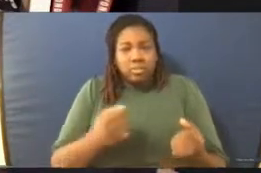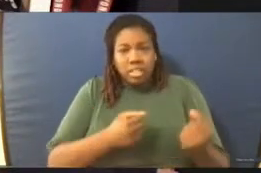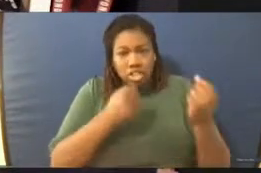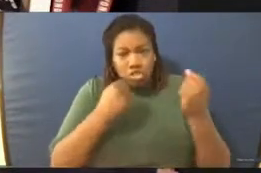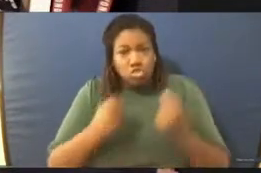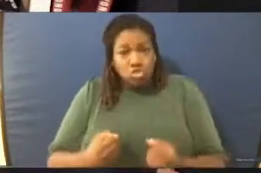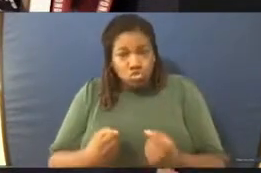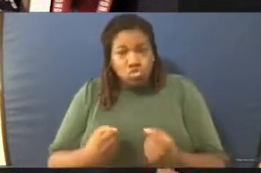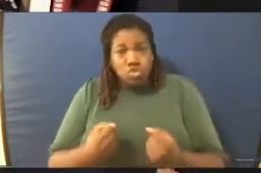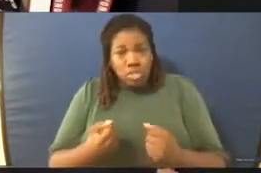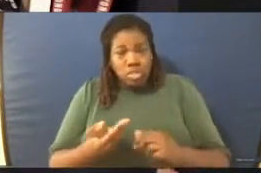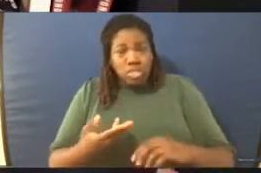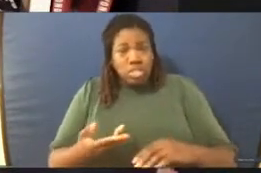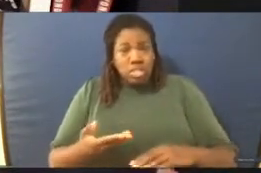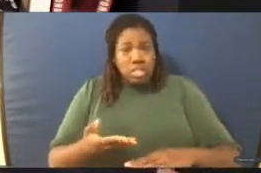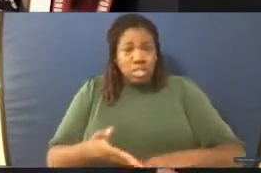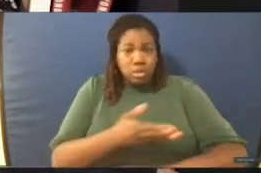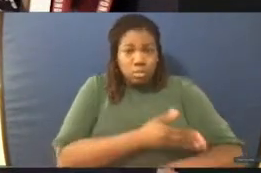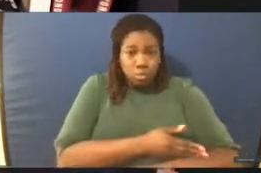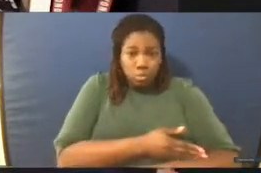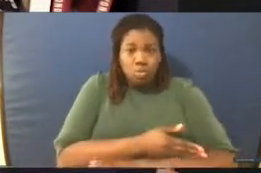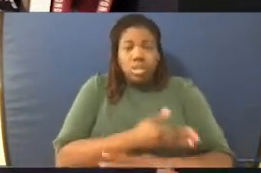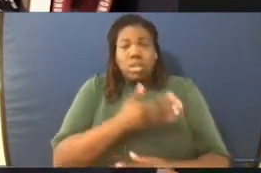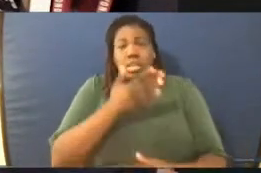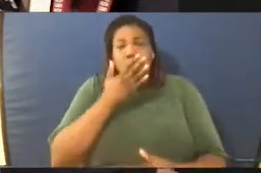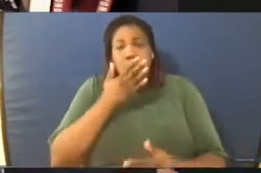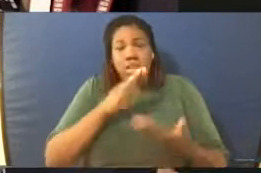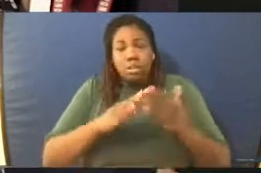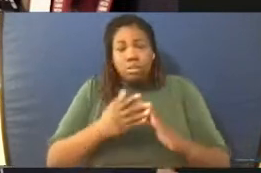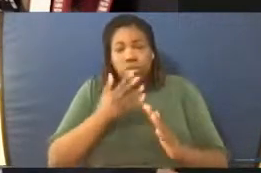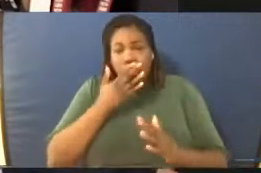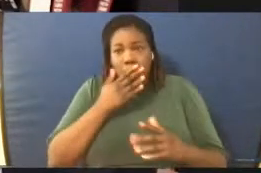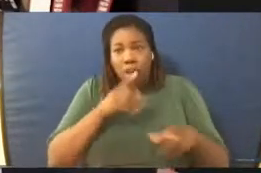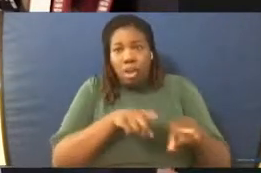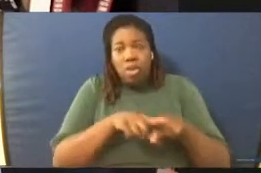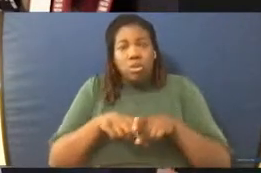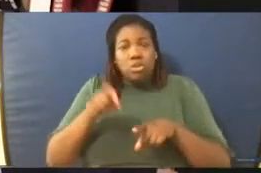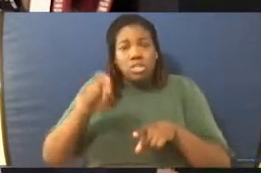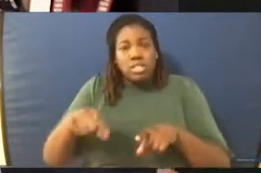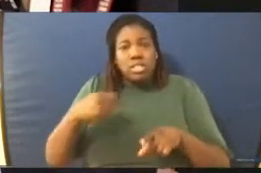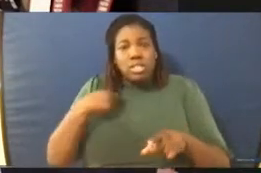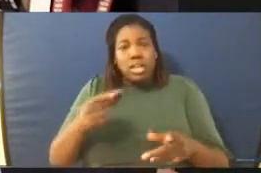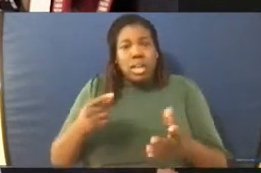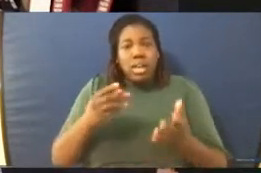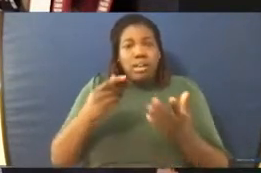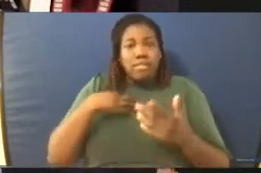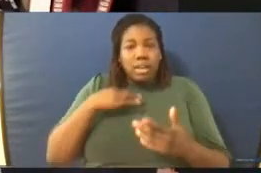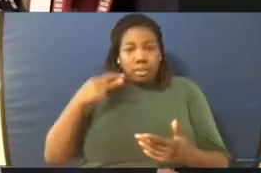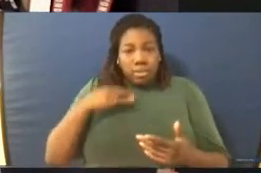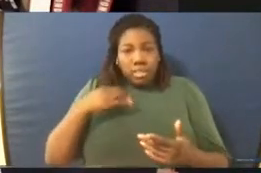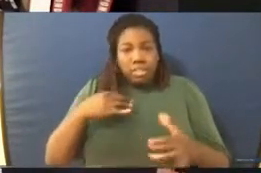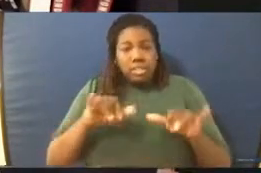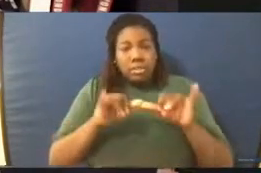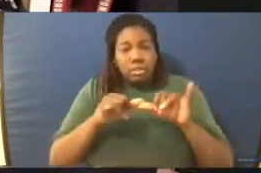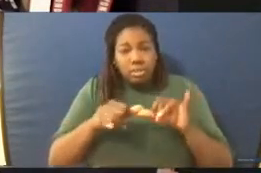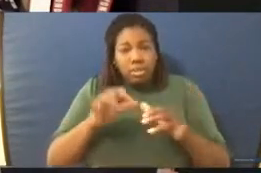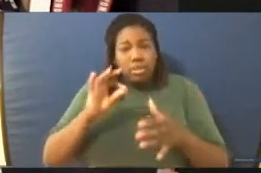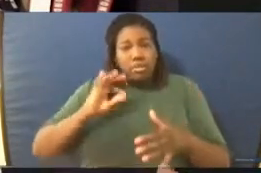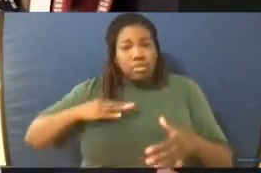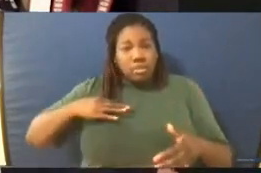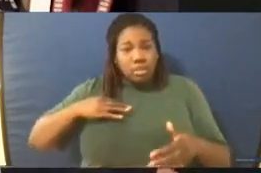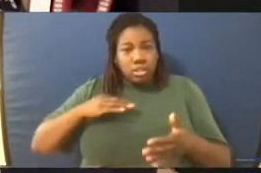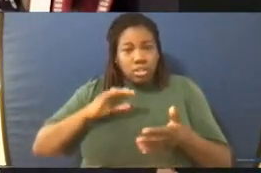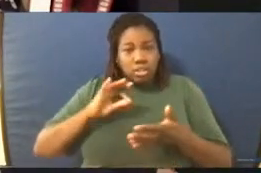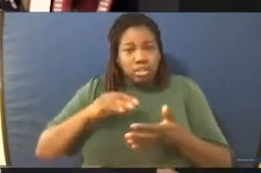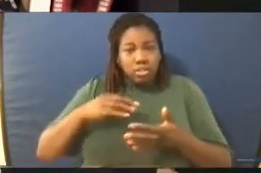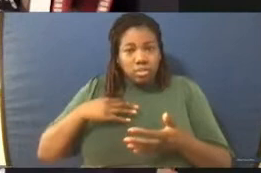building and capacity building in communities of color. And we also have to have rigorous applications and metrics for accountability around the distribution